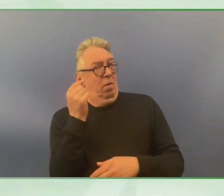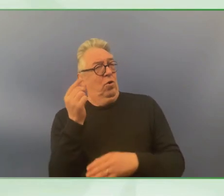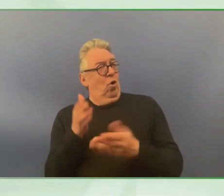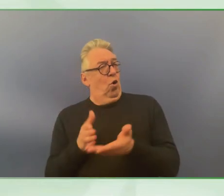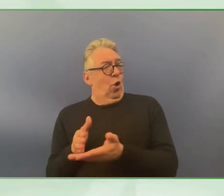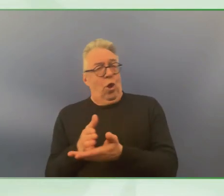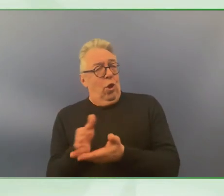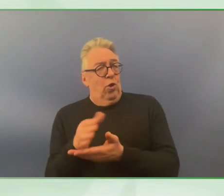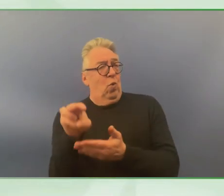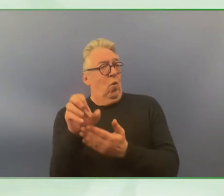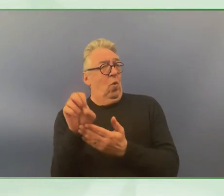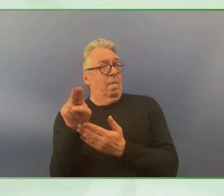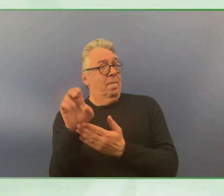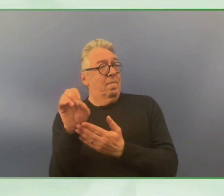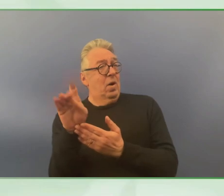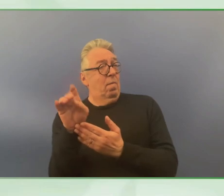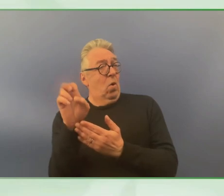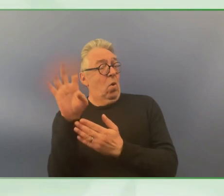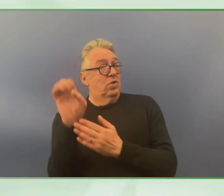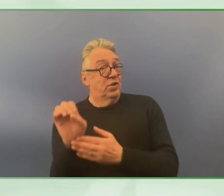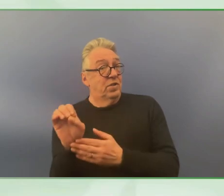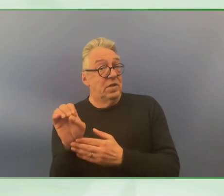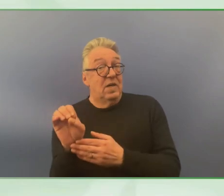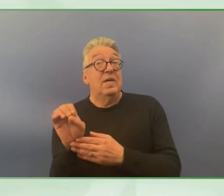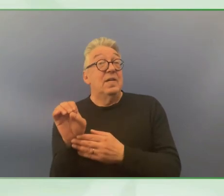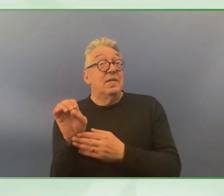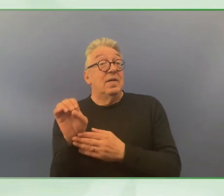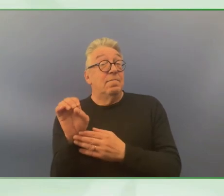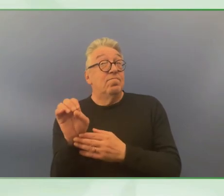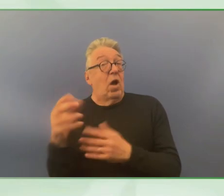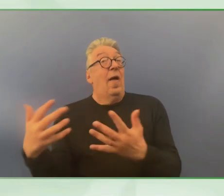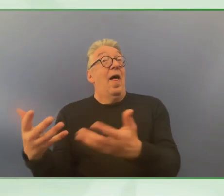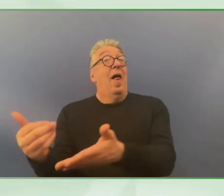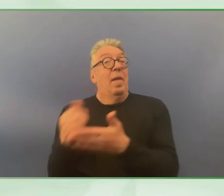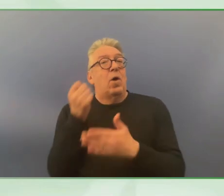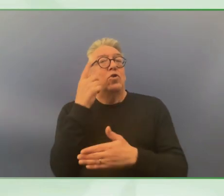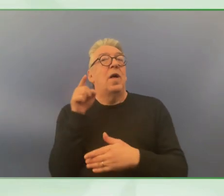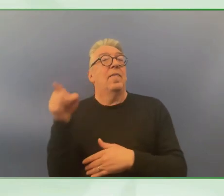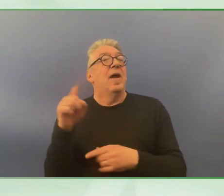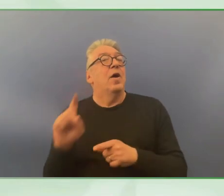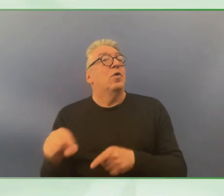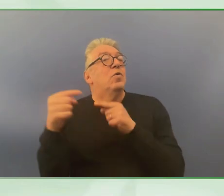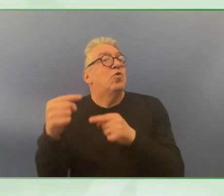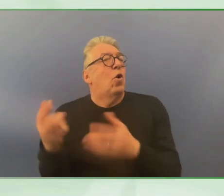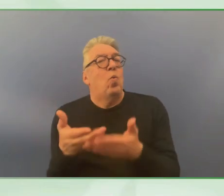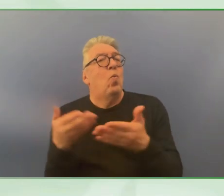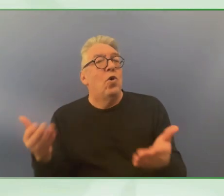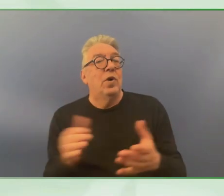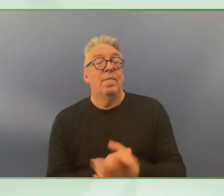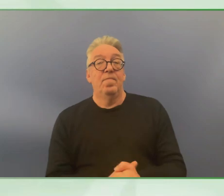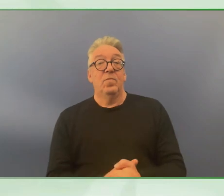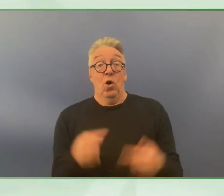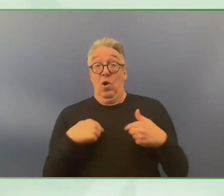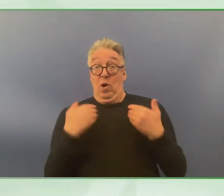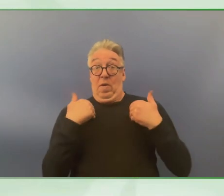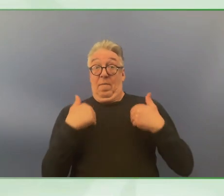lives. You know, I think also, you know, for me personally, I think it's great that I